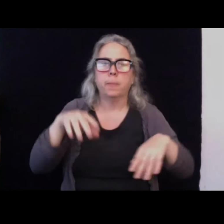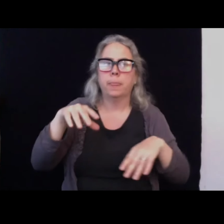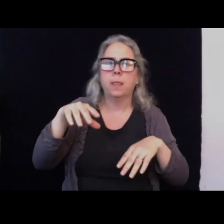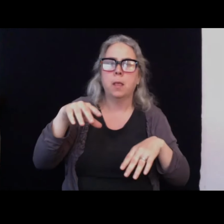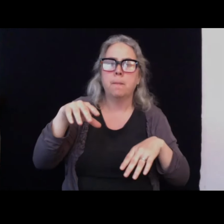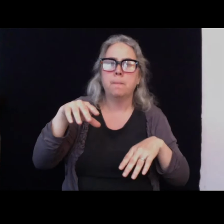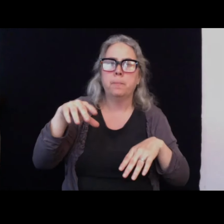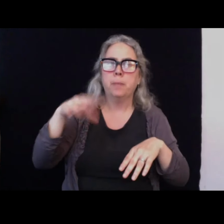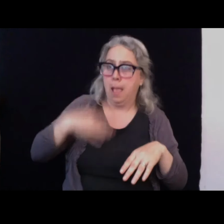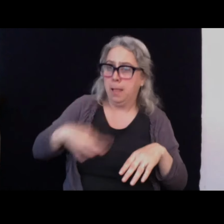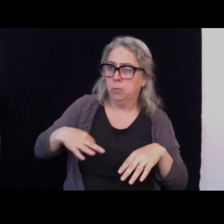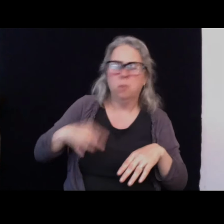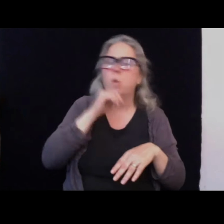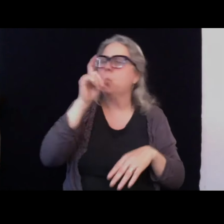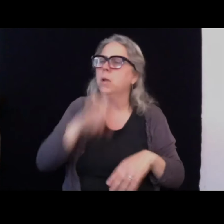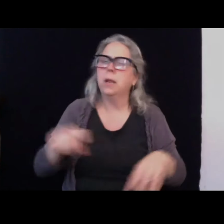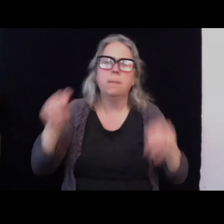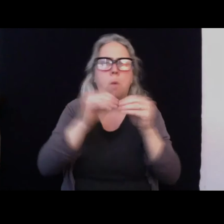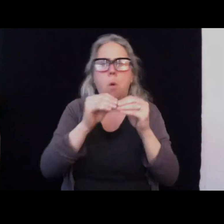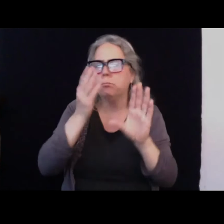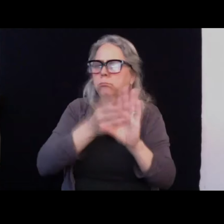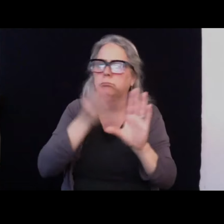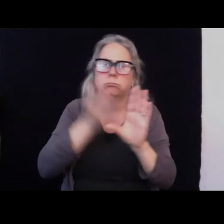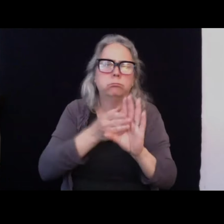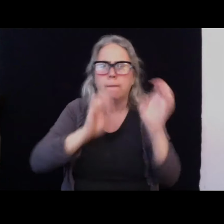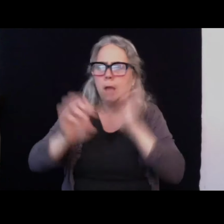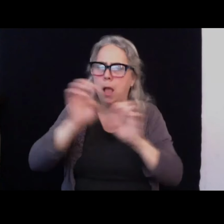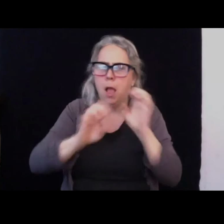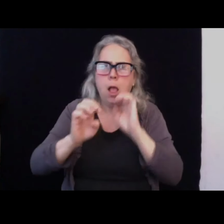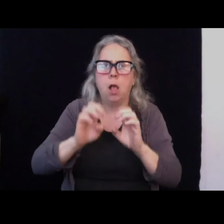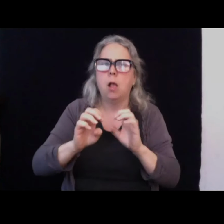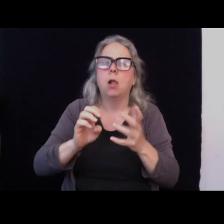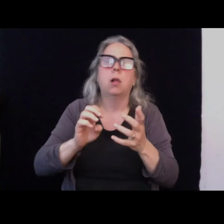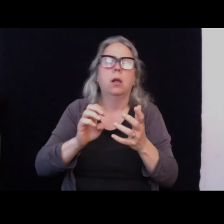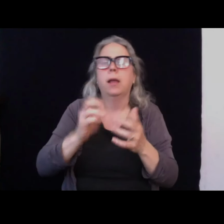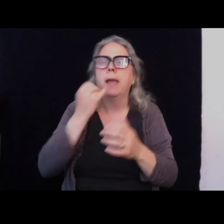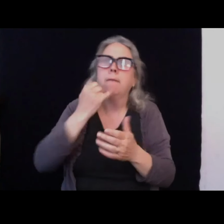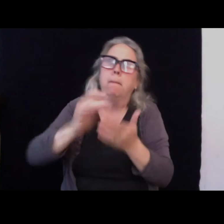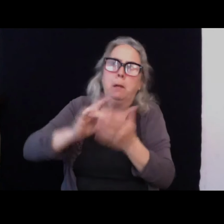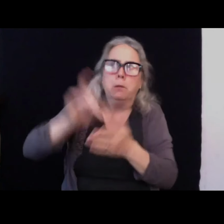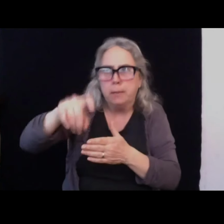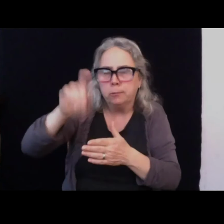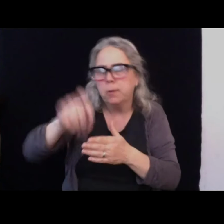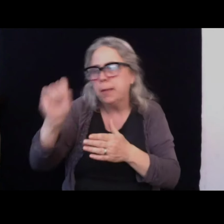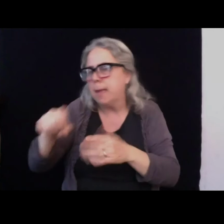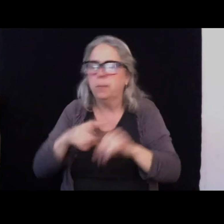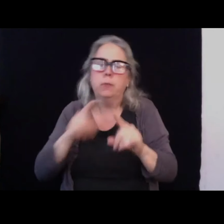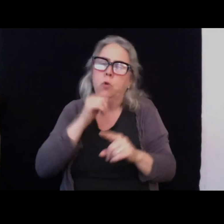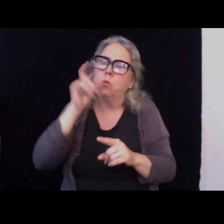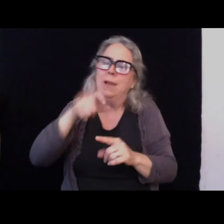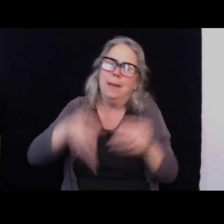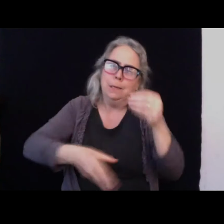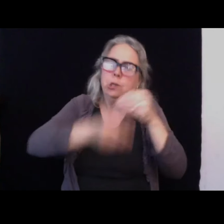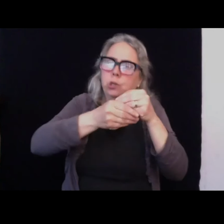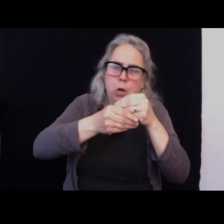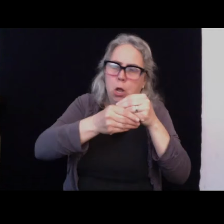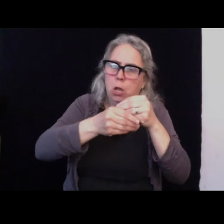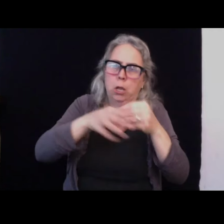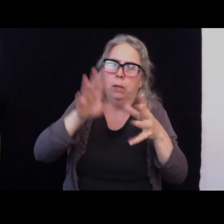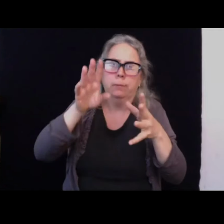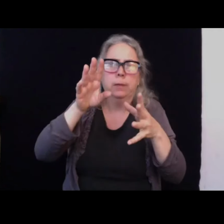needed, like psych evals or neuropsych, unless that's medically necessary.